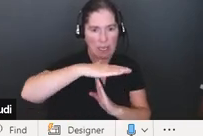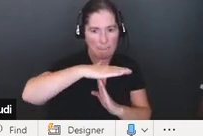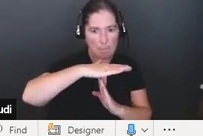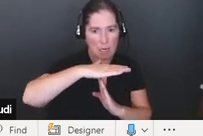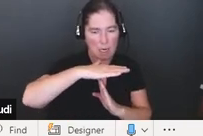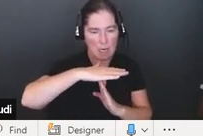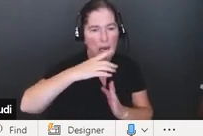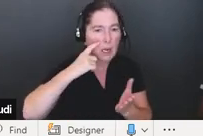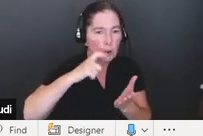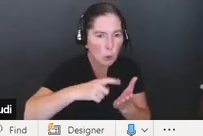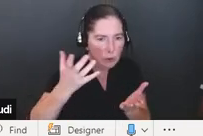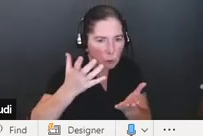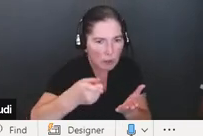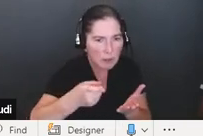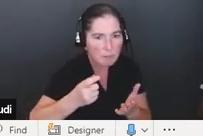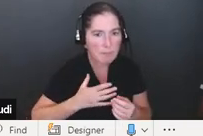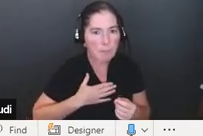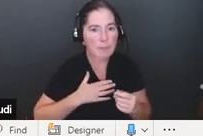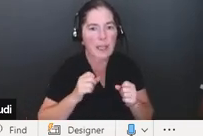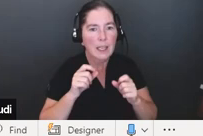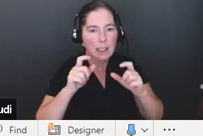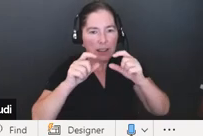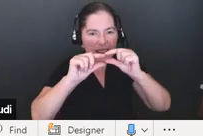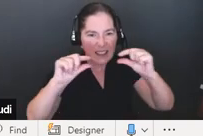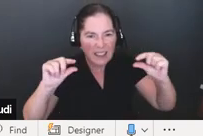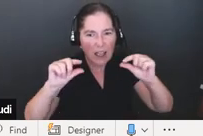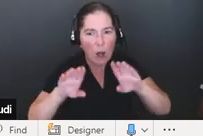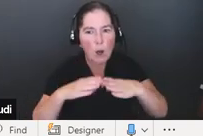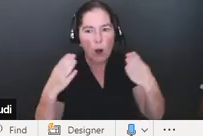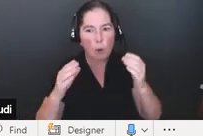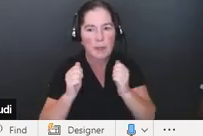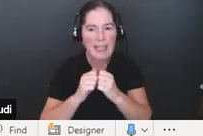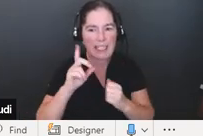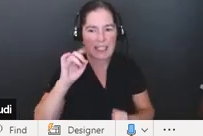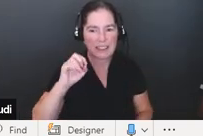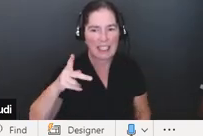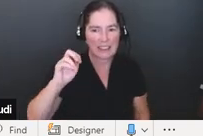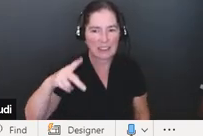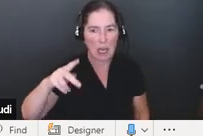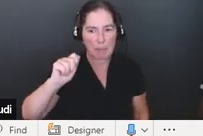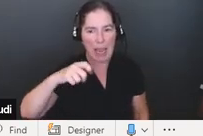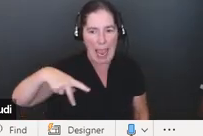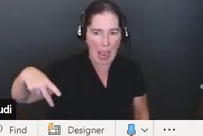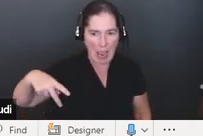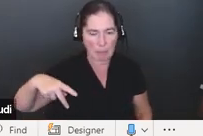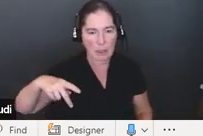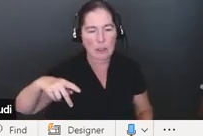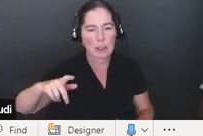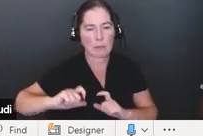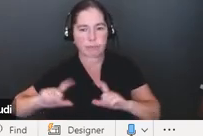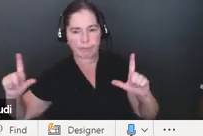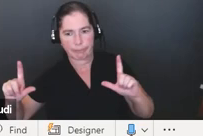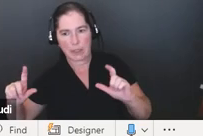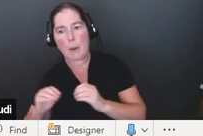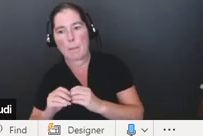things. I noticed that on mine, I can open in a desktop app. Your desktop app is going to have more power than